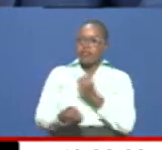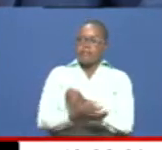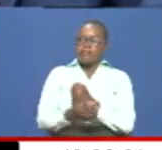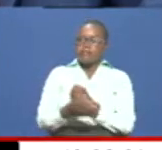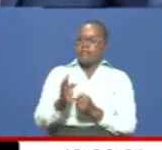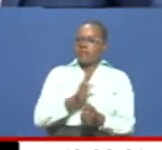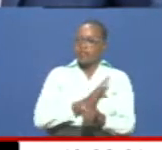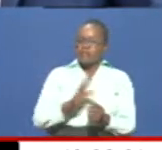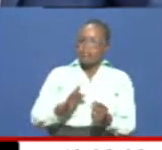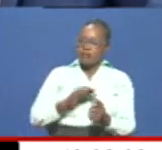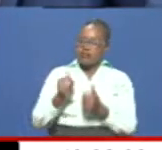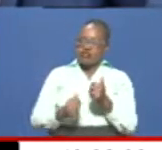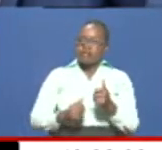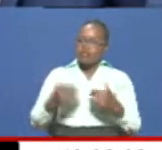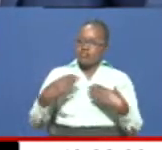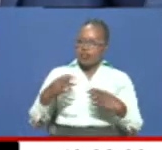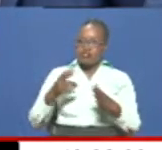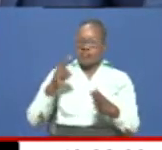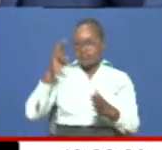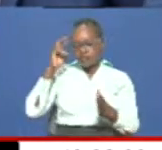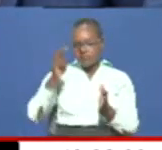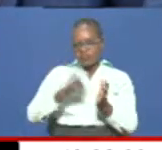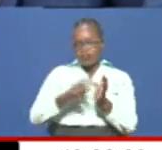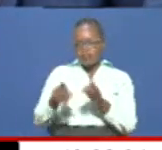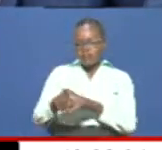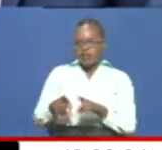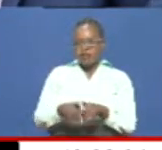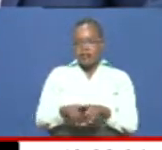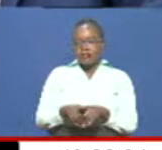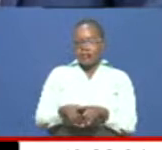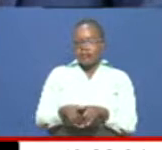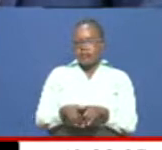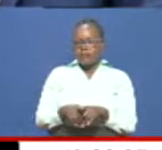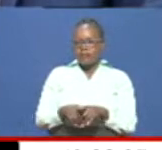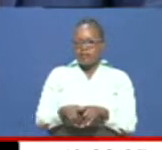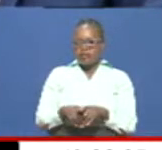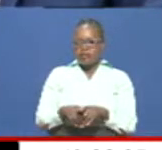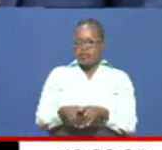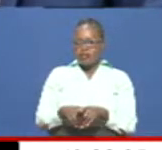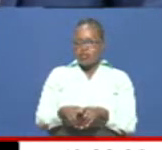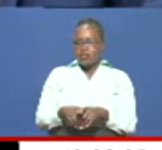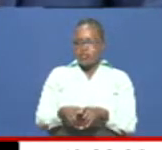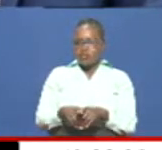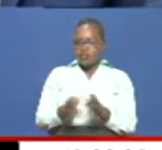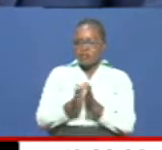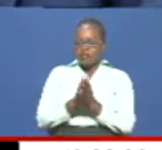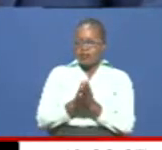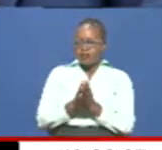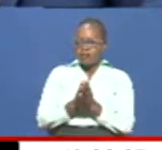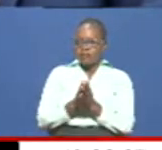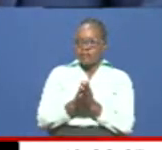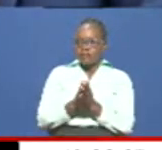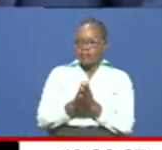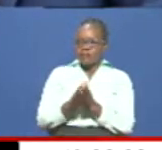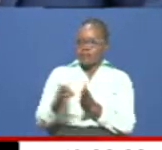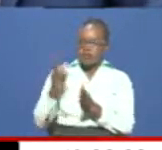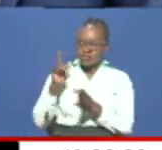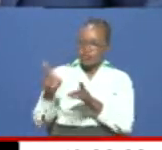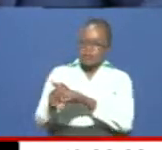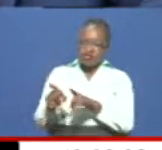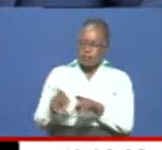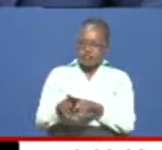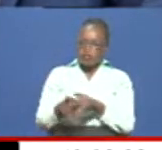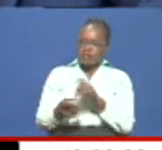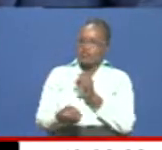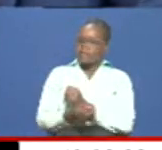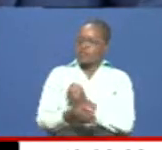to recognize. The tribunal is also within, the matter is still within the tribunal. They'll also be able to advise. So again,